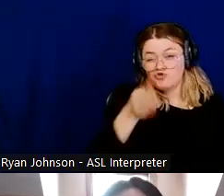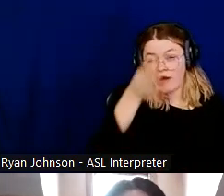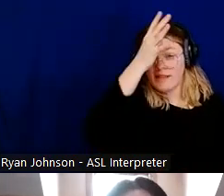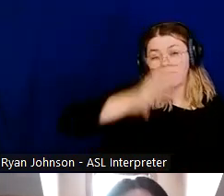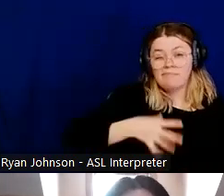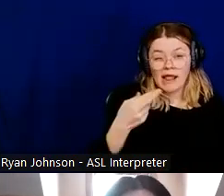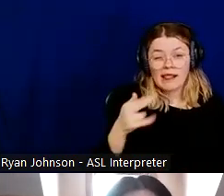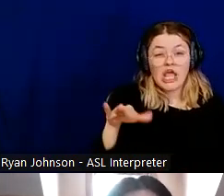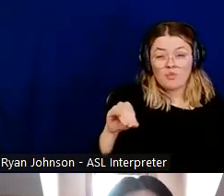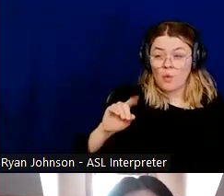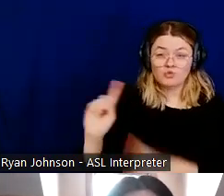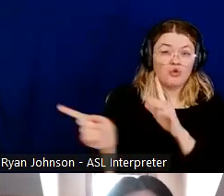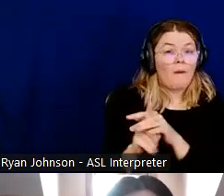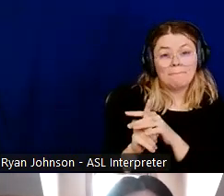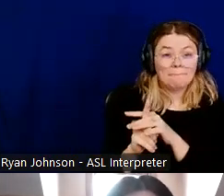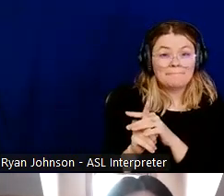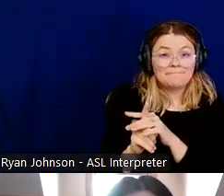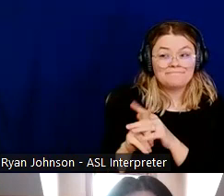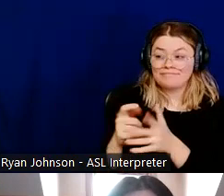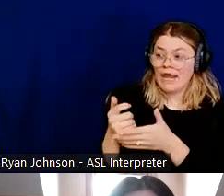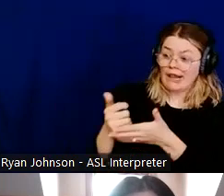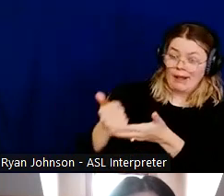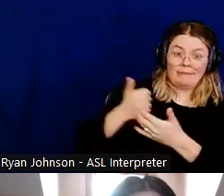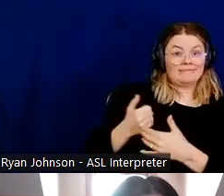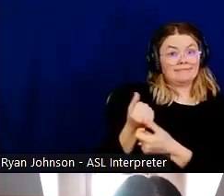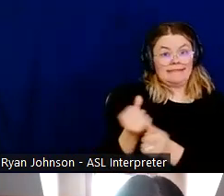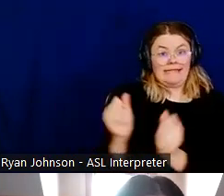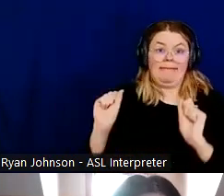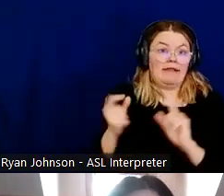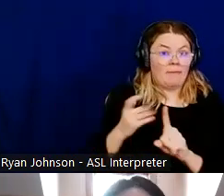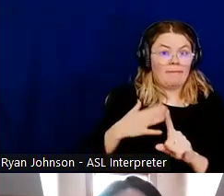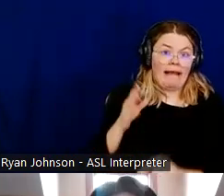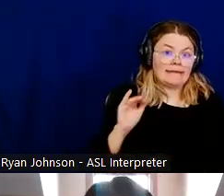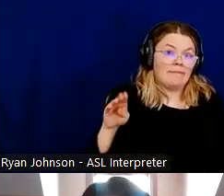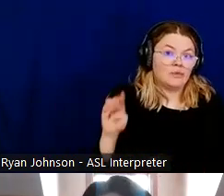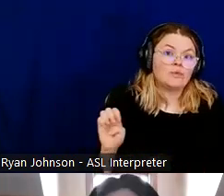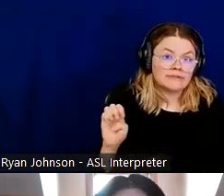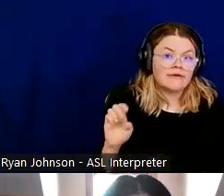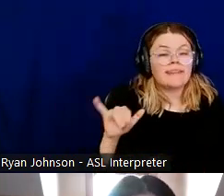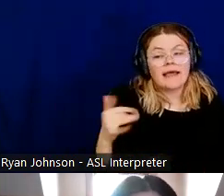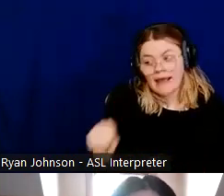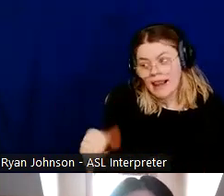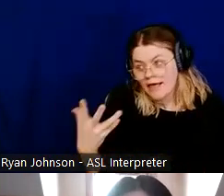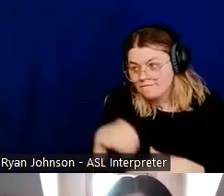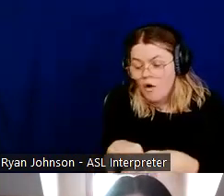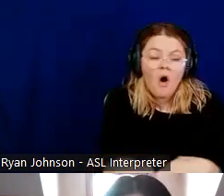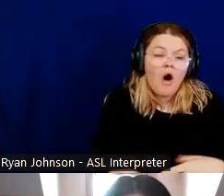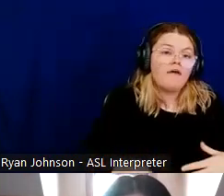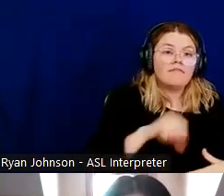save them from a variety of abuse involving sexual abuse, physical abuse, emotional